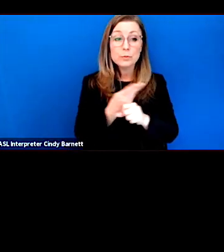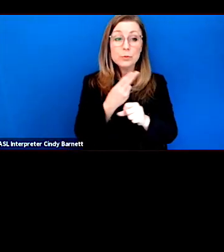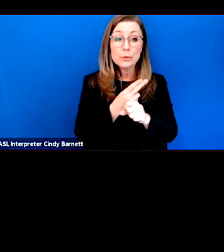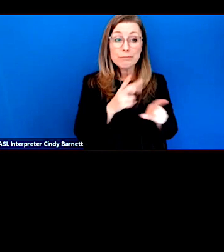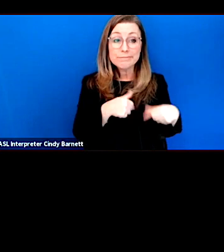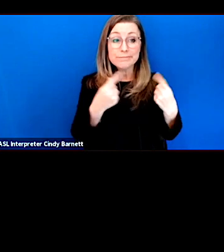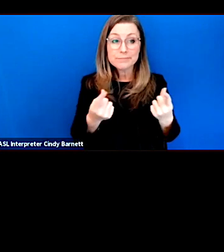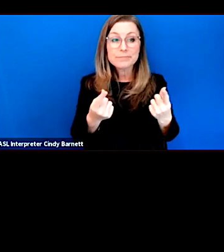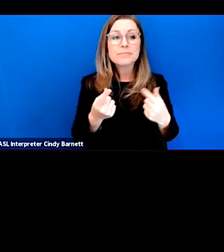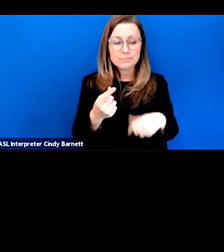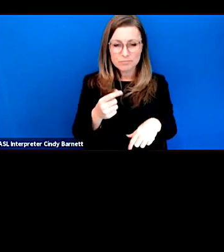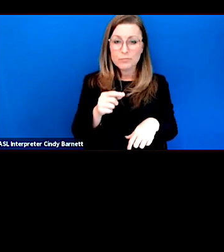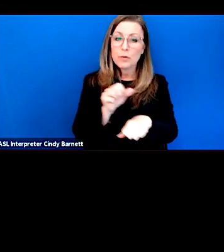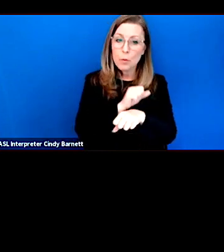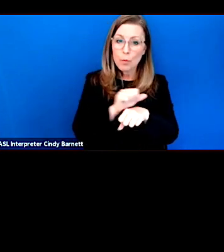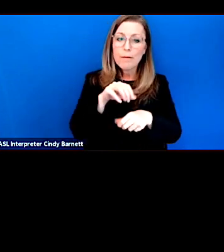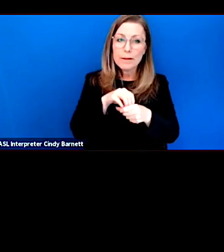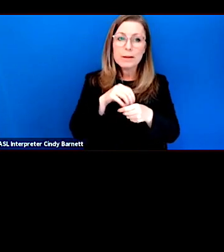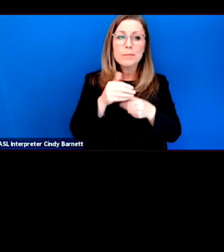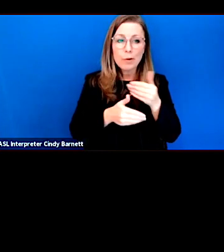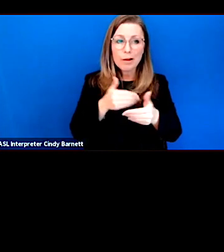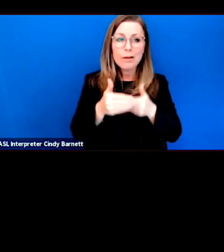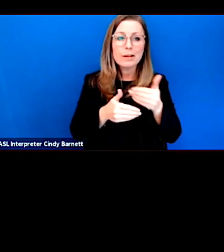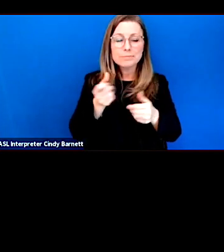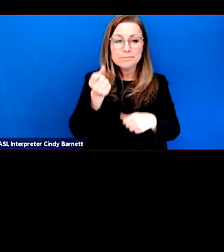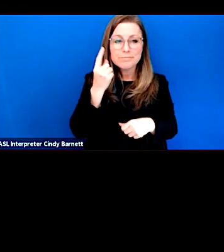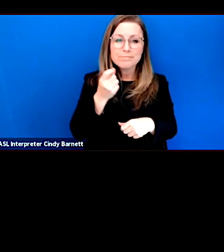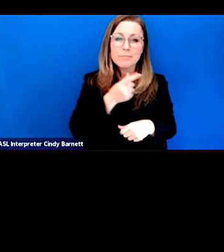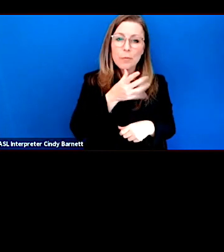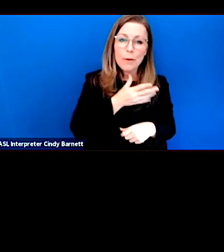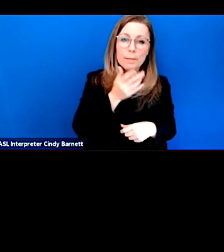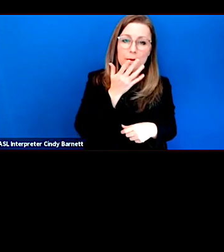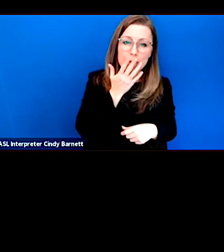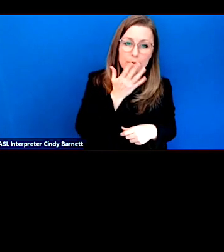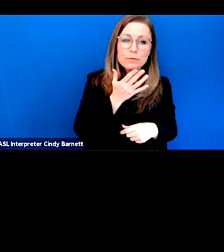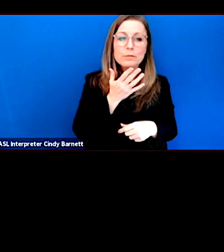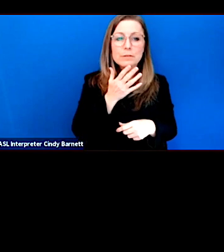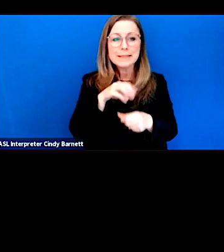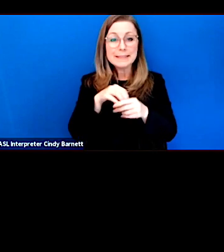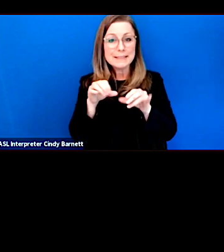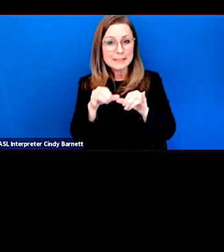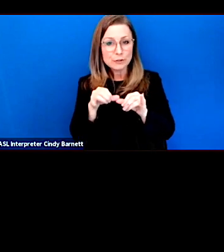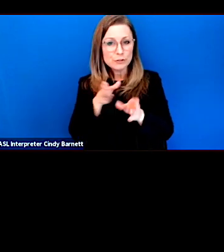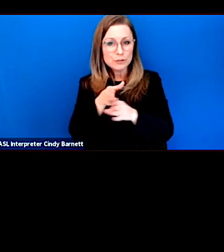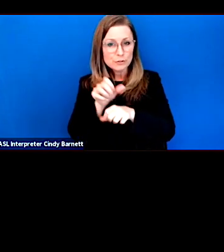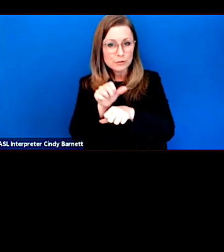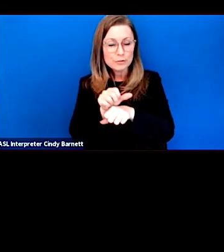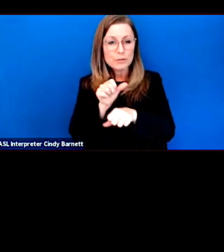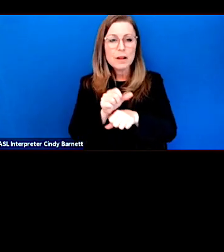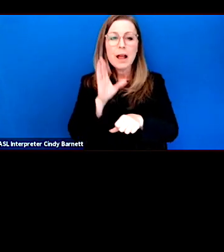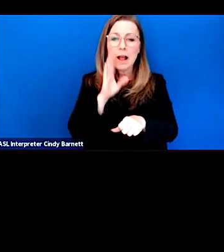of women of color in engineering. I'm going to go through the whole paper and end up here in the references.